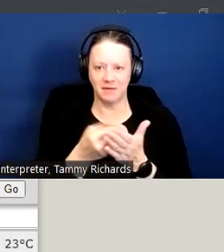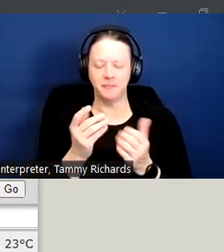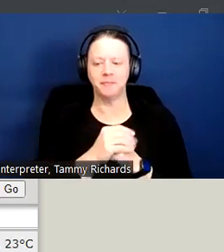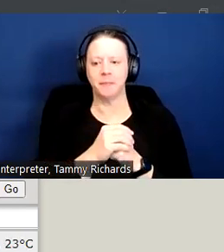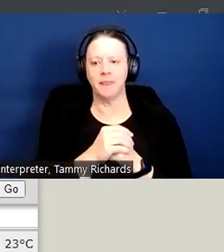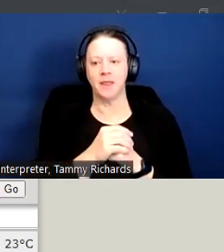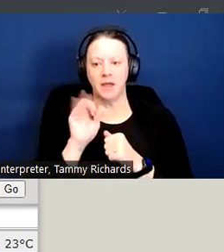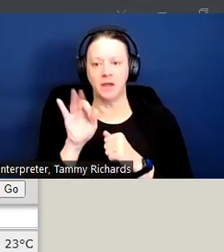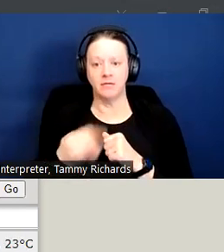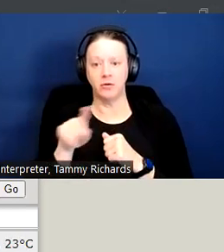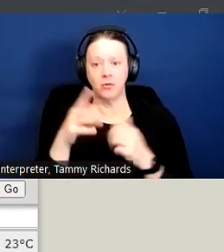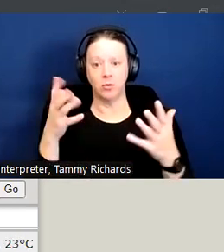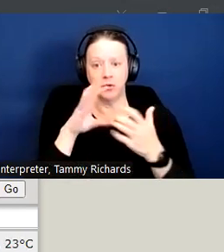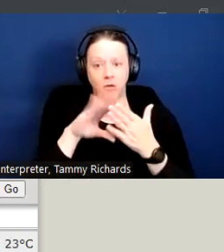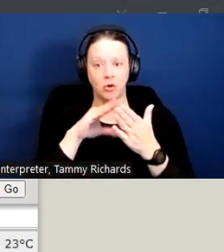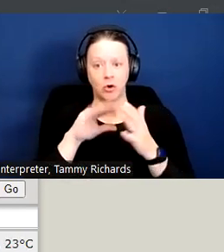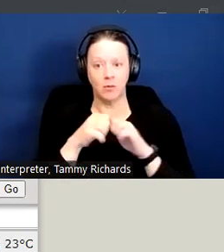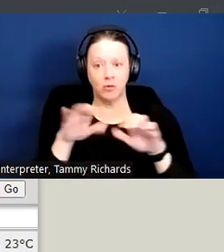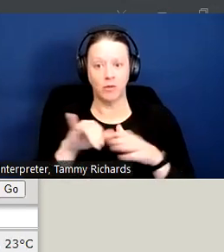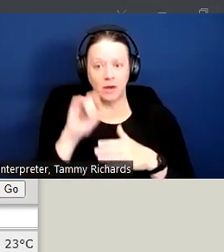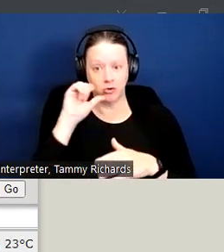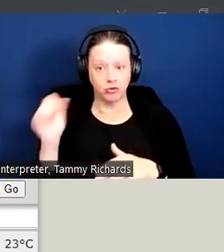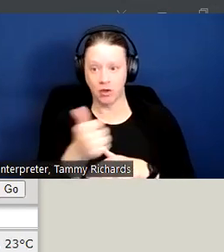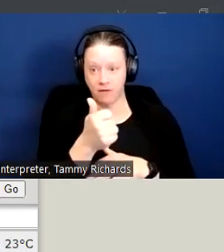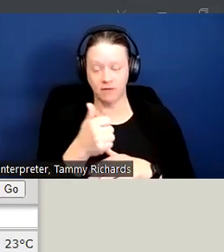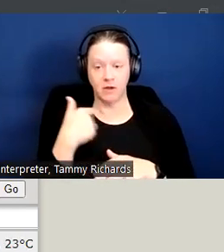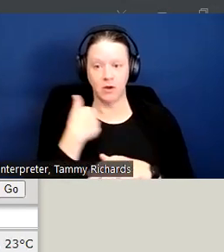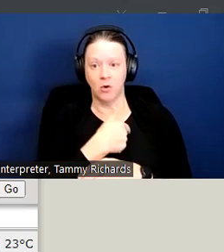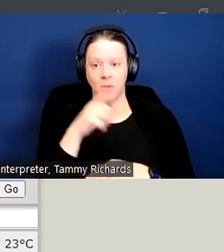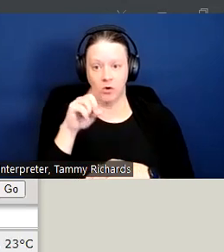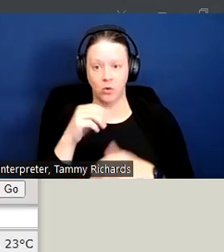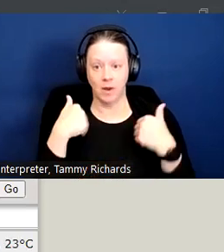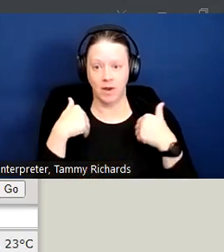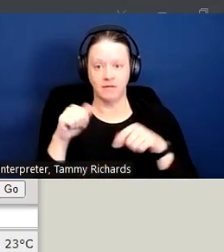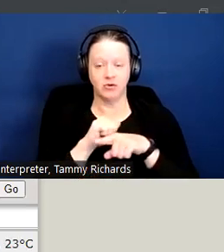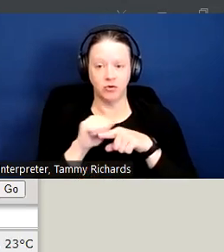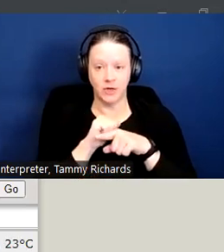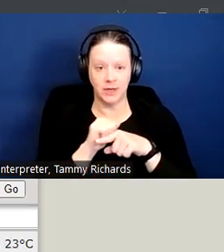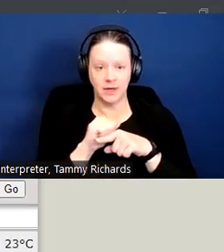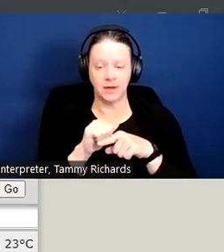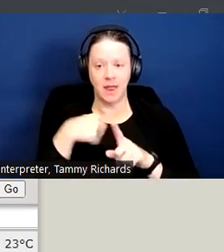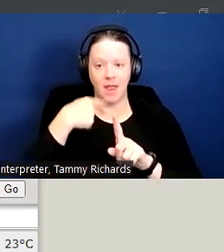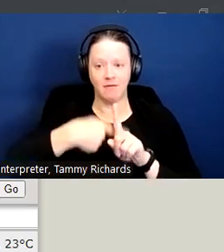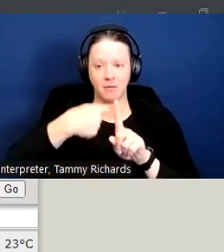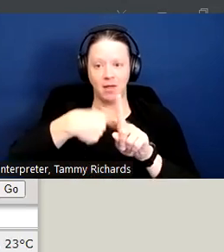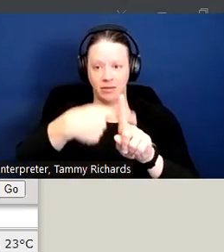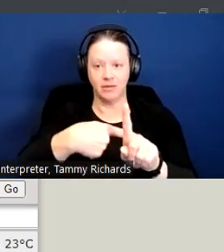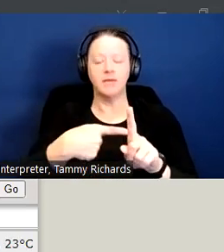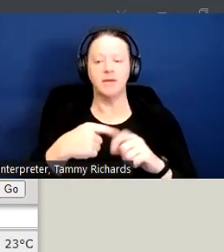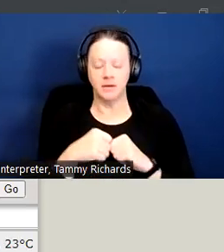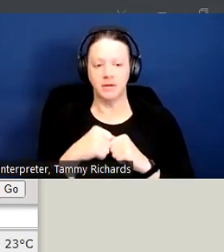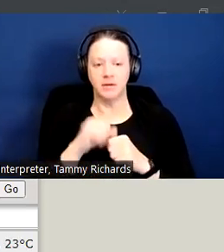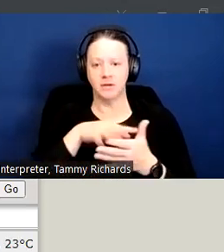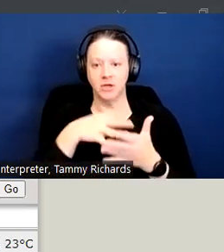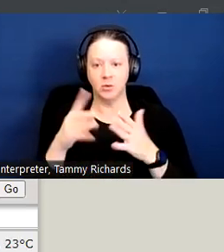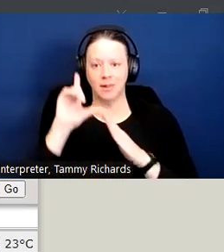But if you want to learn how to do that yourself, we do have training, a monthly training scheduled later